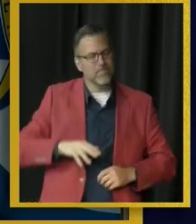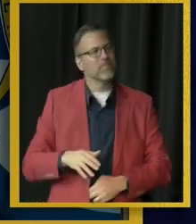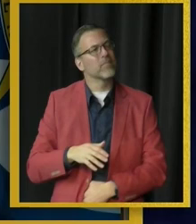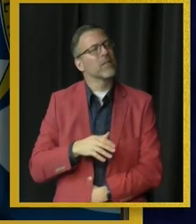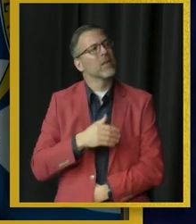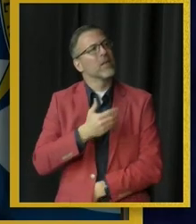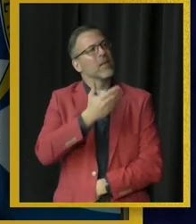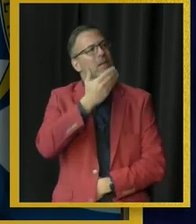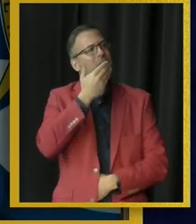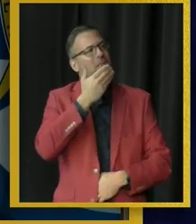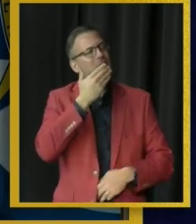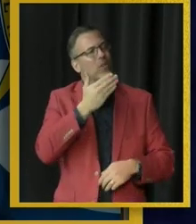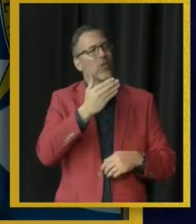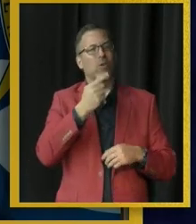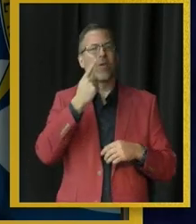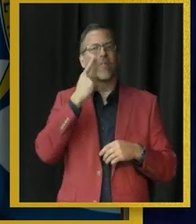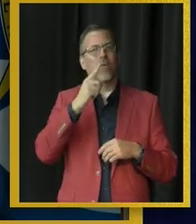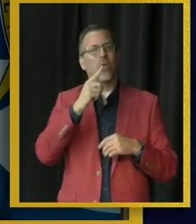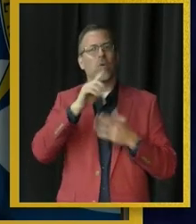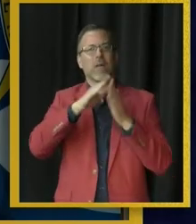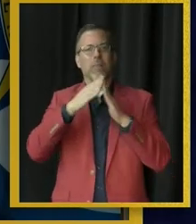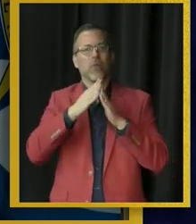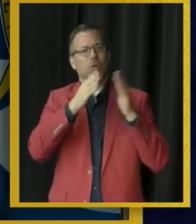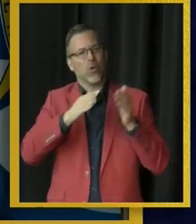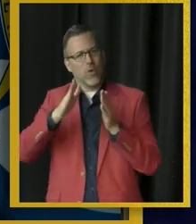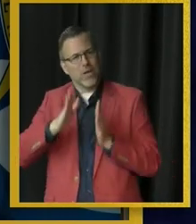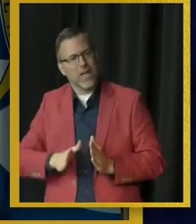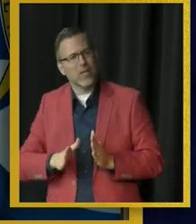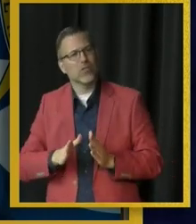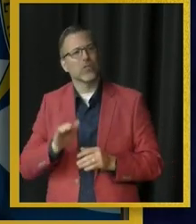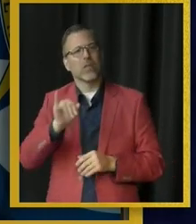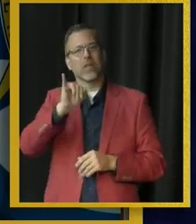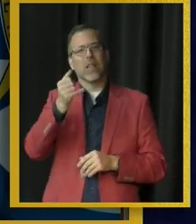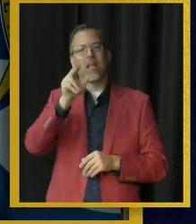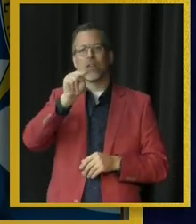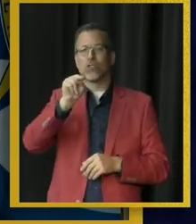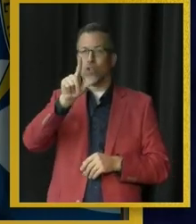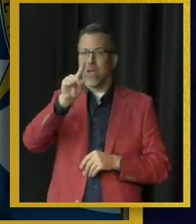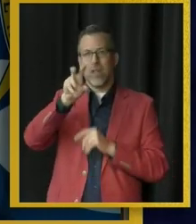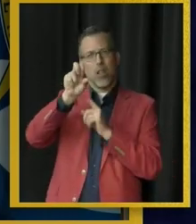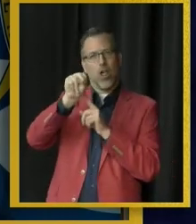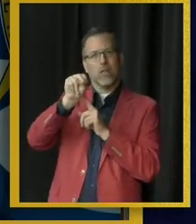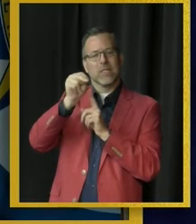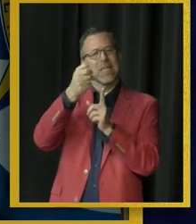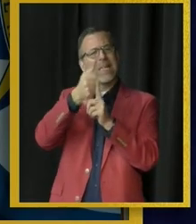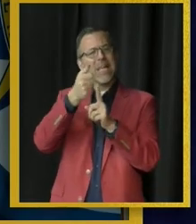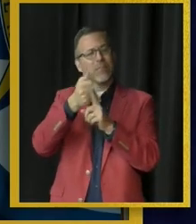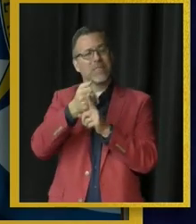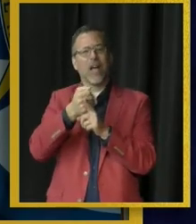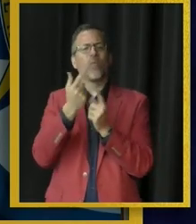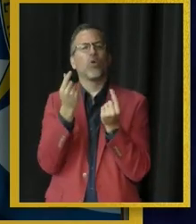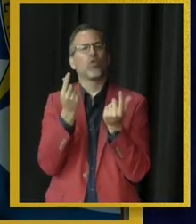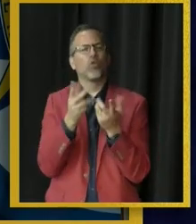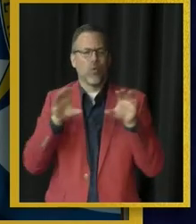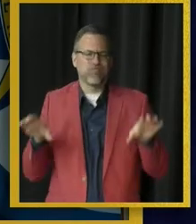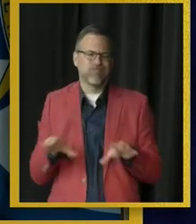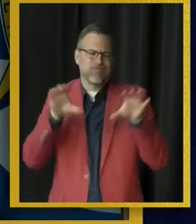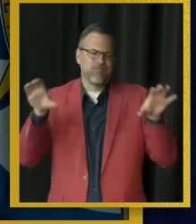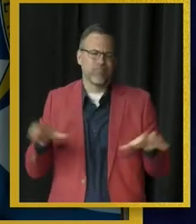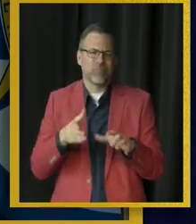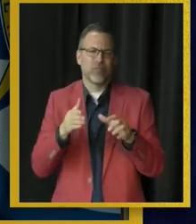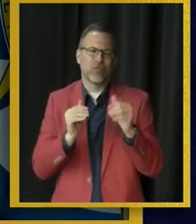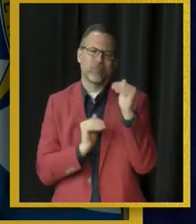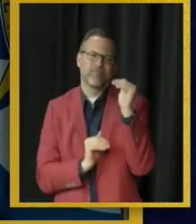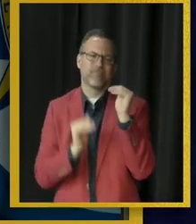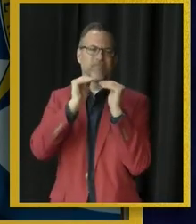community organizers and activists among us, such as John Lawson, who work tirelessly to promote justice and equality